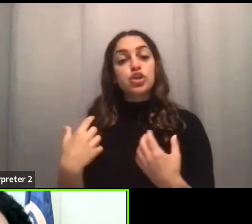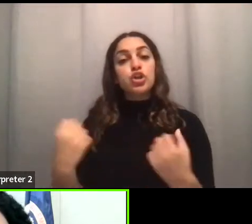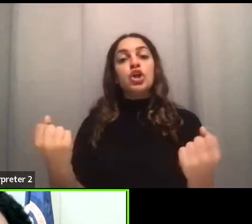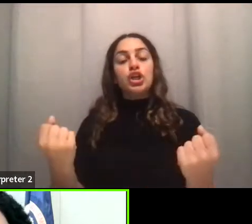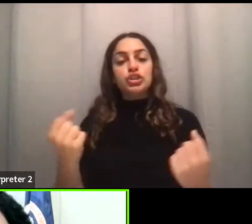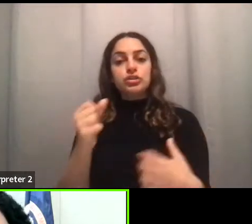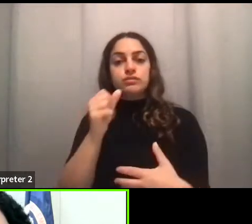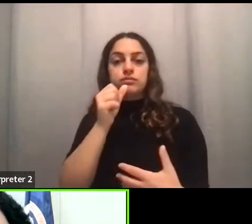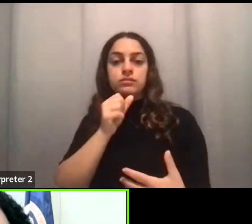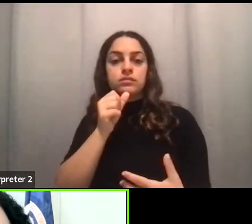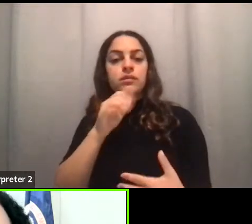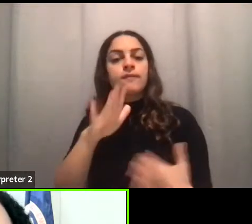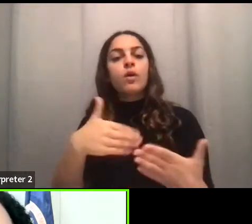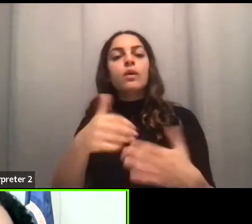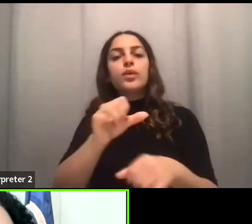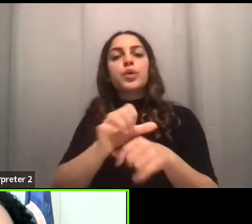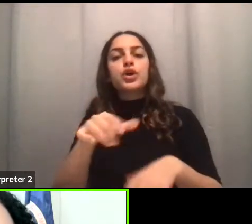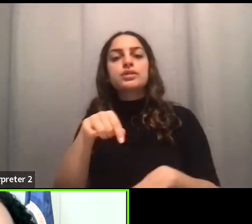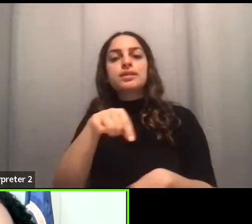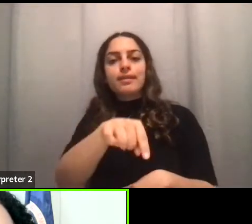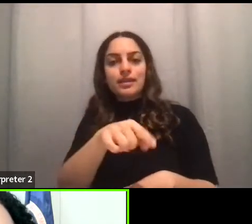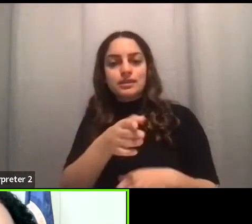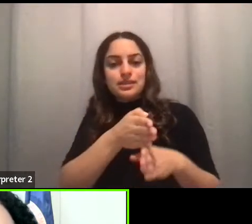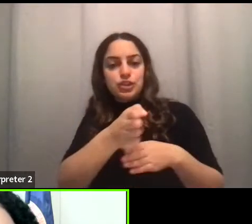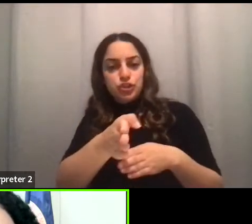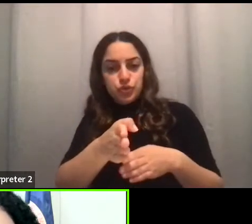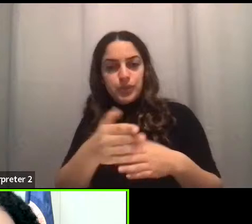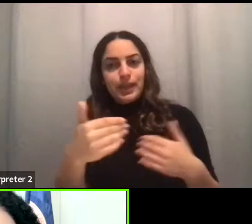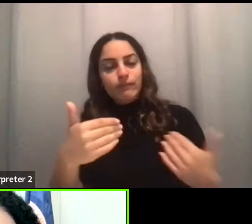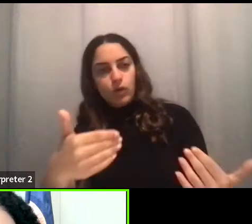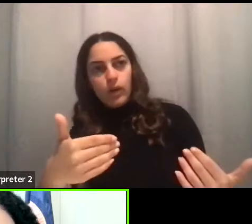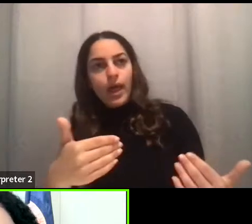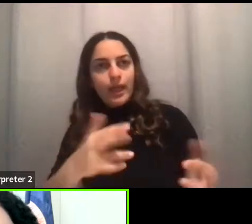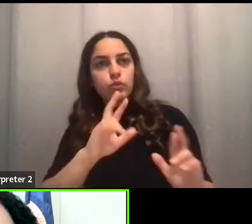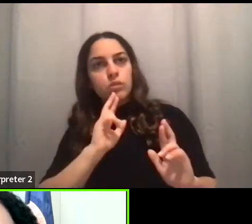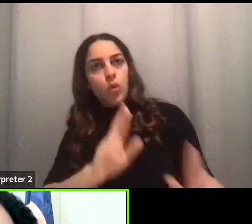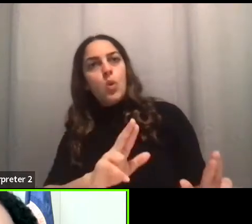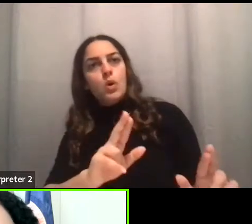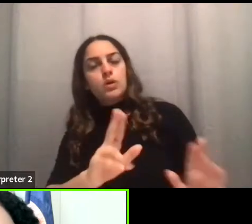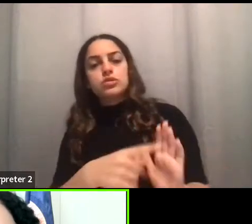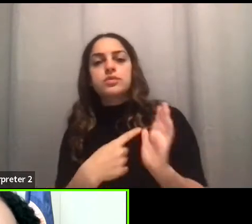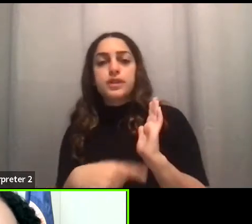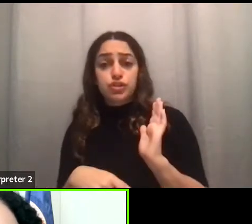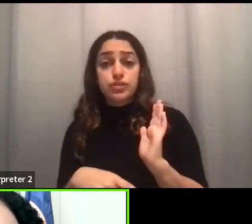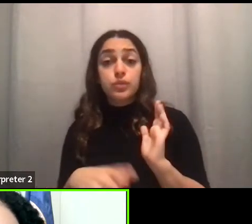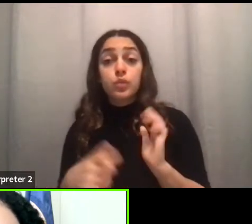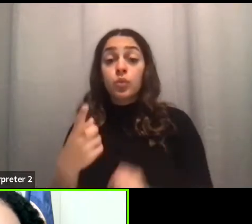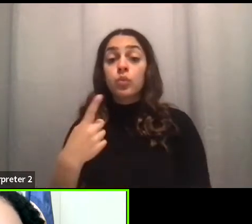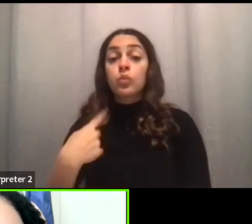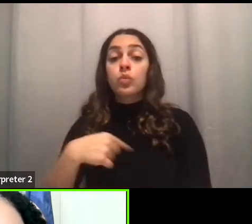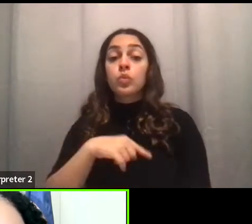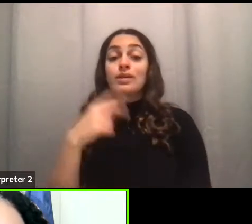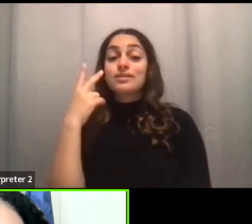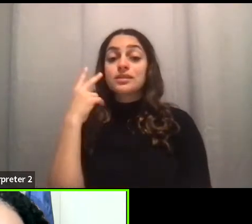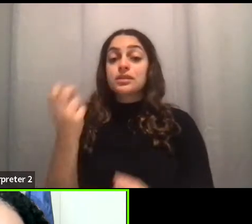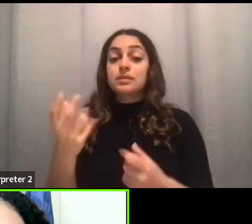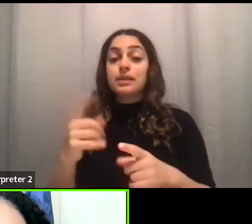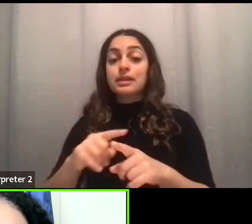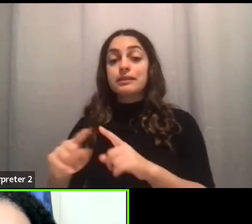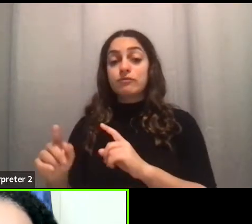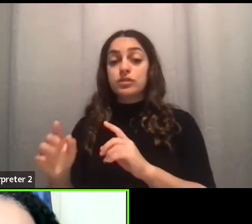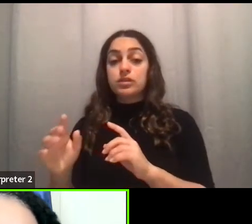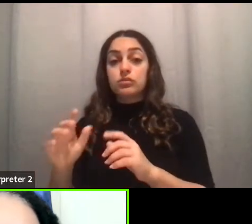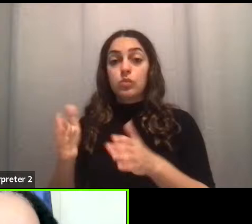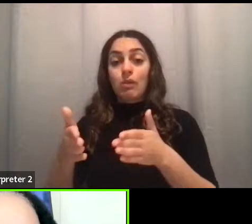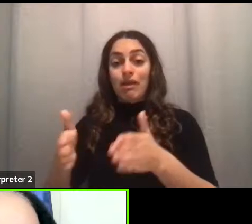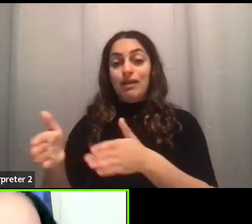all the workers in this industry who've come forward to report discrimination while we've seen discrimination in many forms and on many bases from